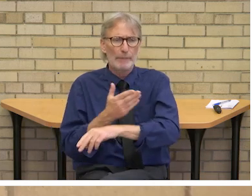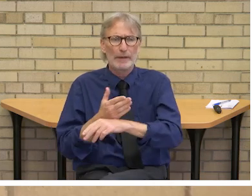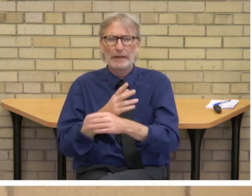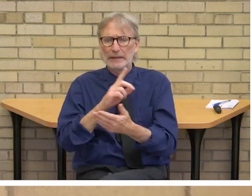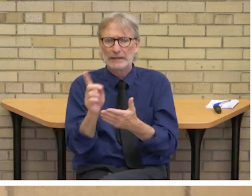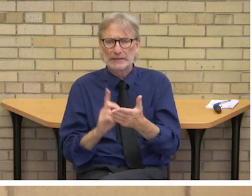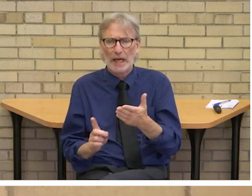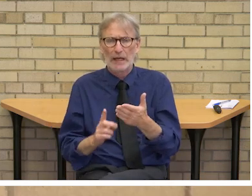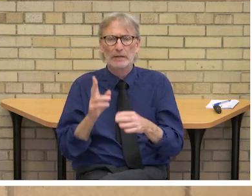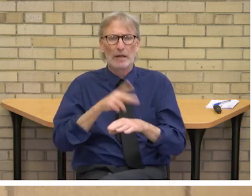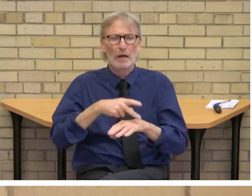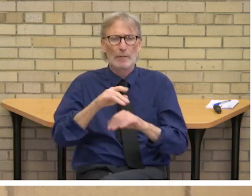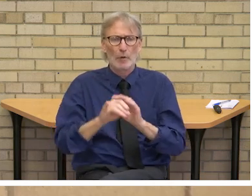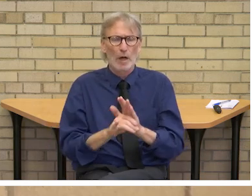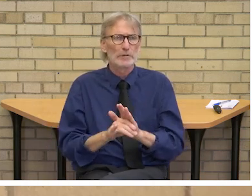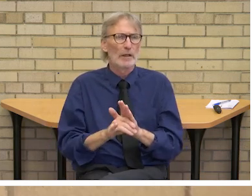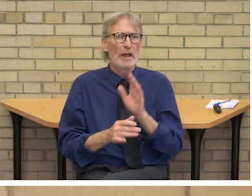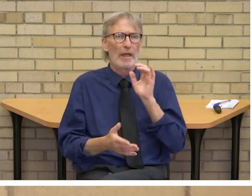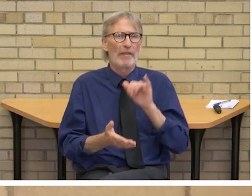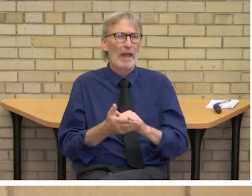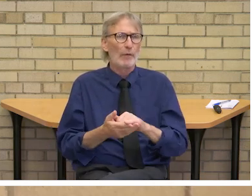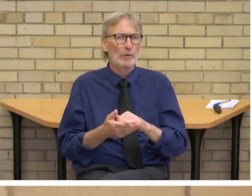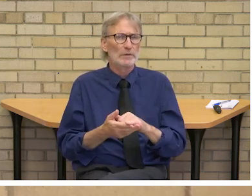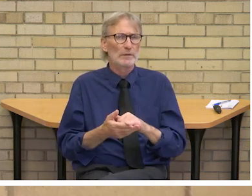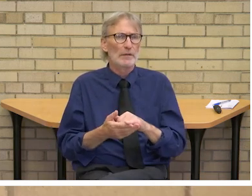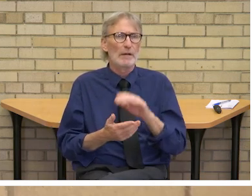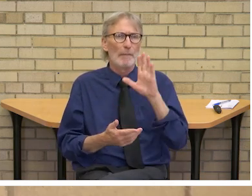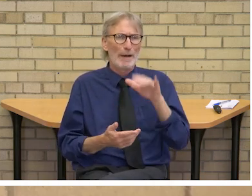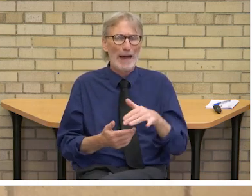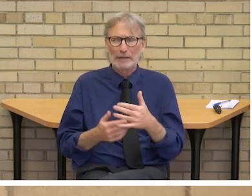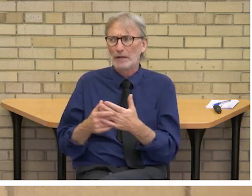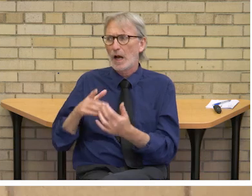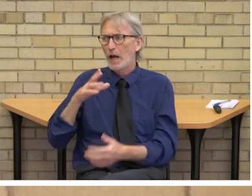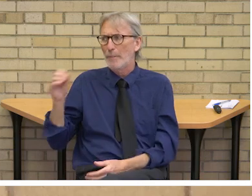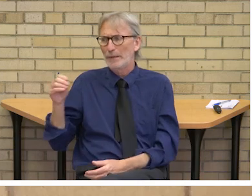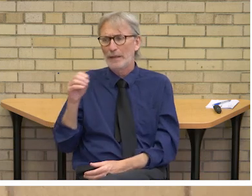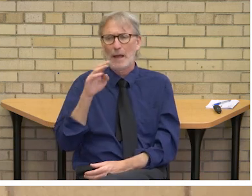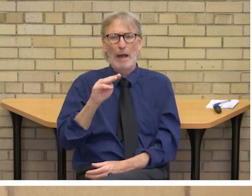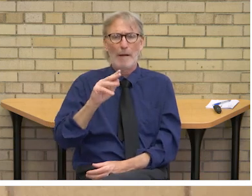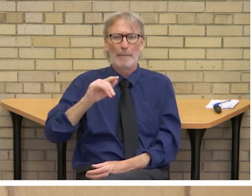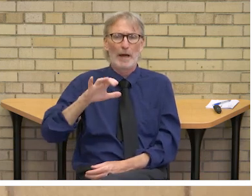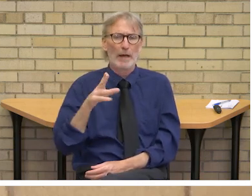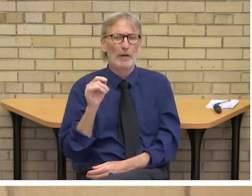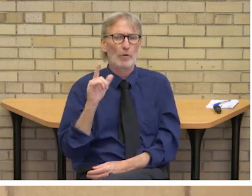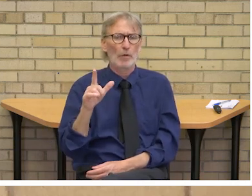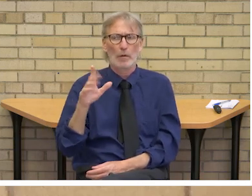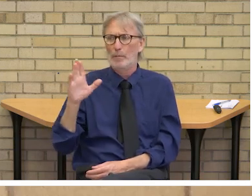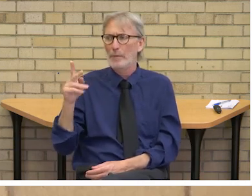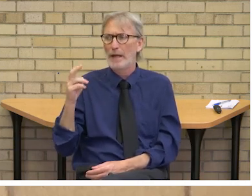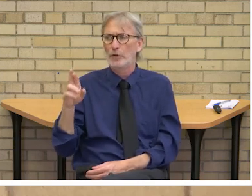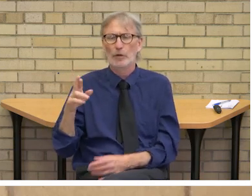So that was done by our lead consultant, Michael Baker, and